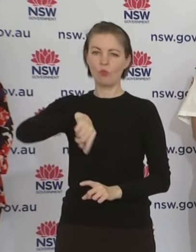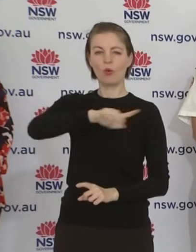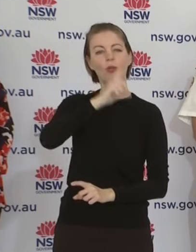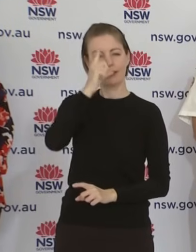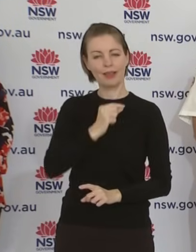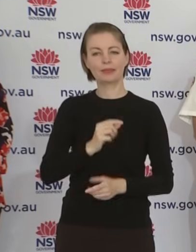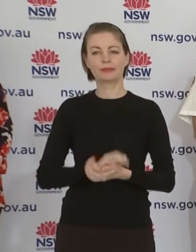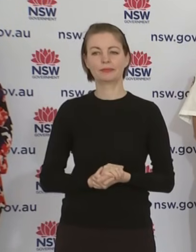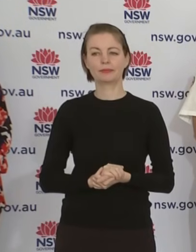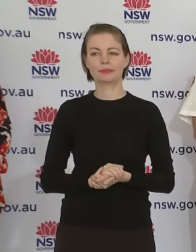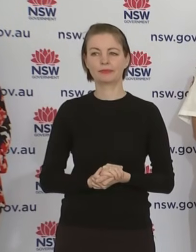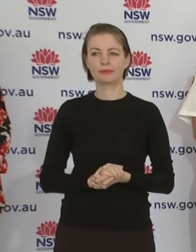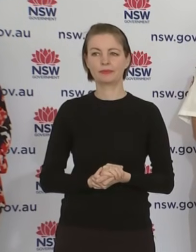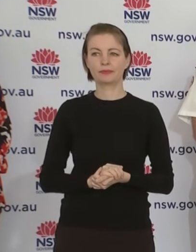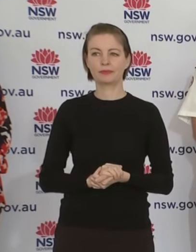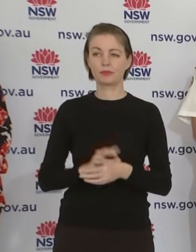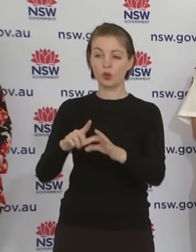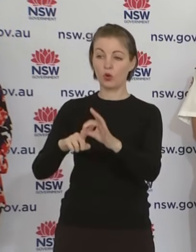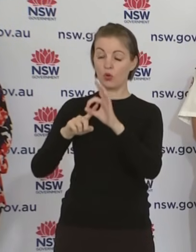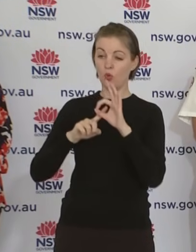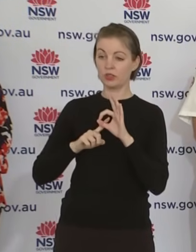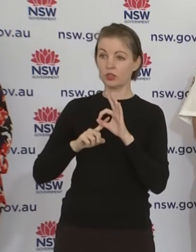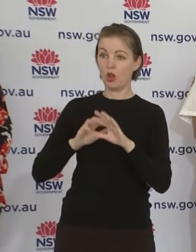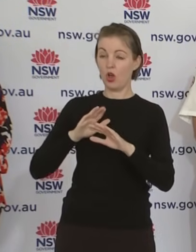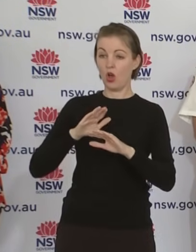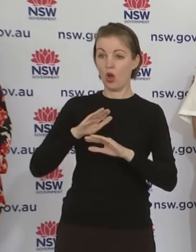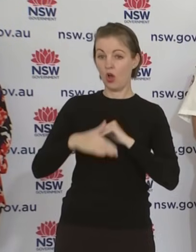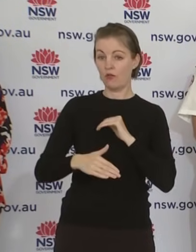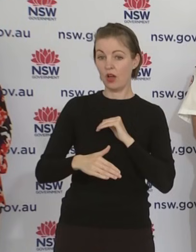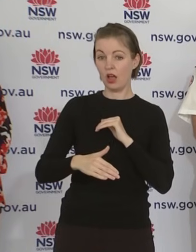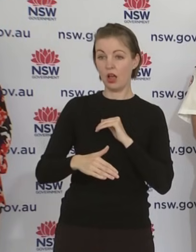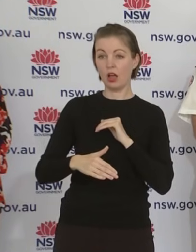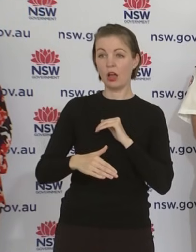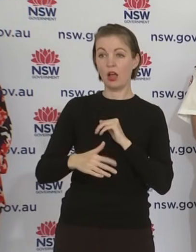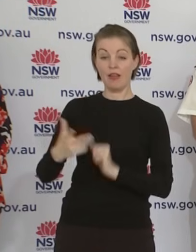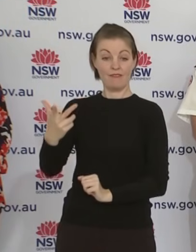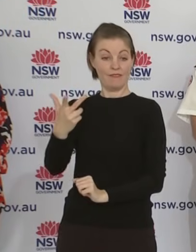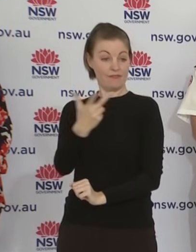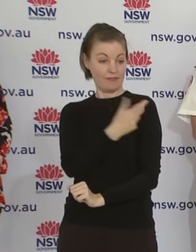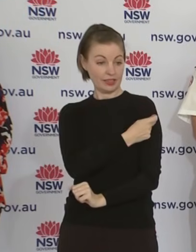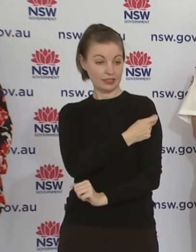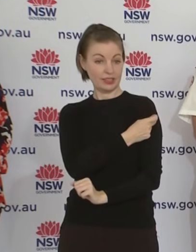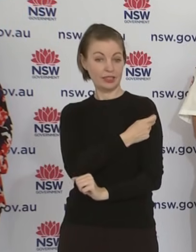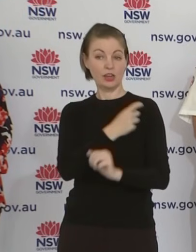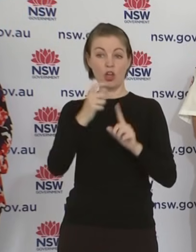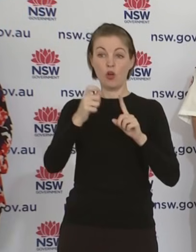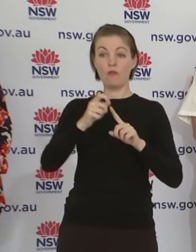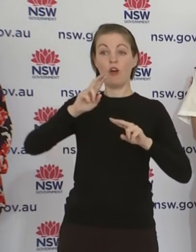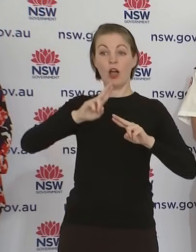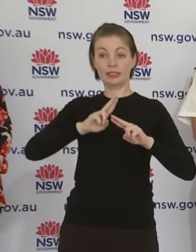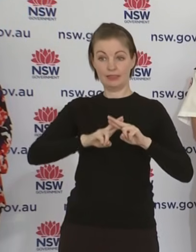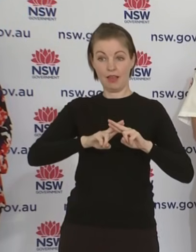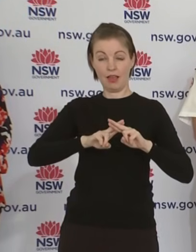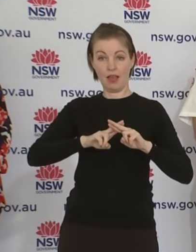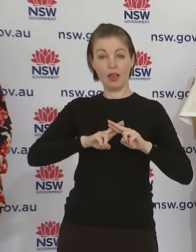booster doses, there's evidence that after 6 months there's a lag in protection from Pfizer, not the AstraZeneca, that is a longer lasting protection,